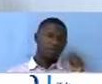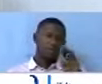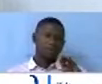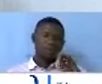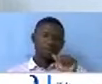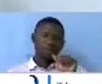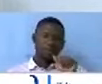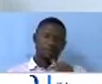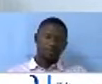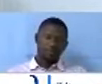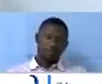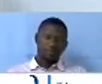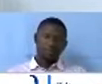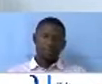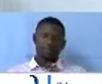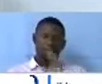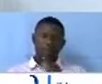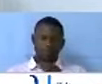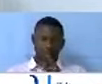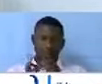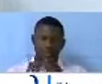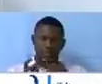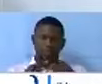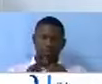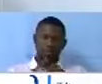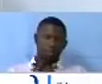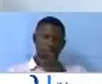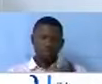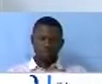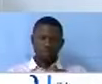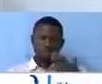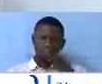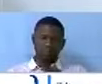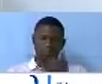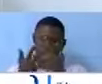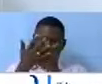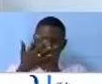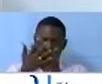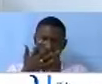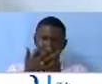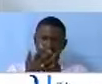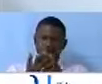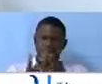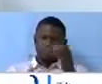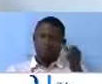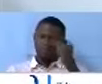these detainees from prisons. I think these are prison officers brought from State House.